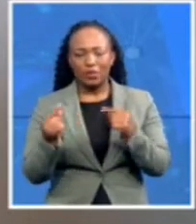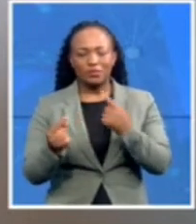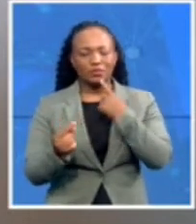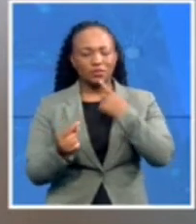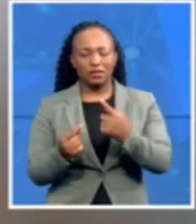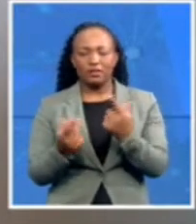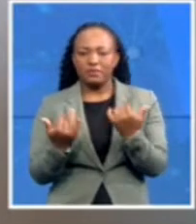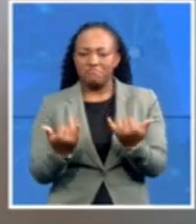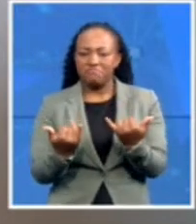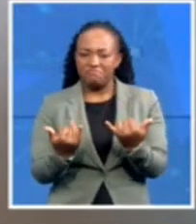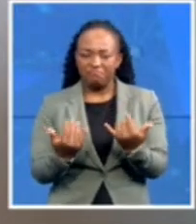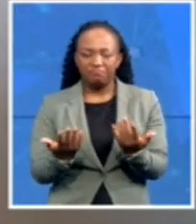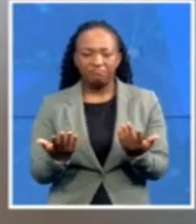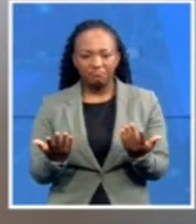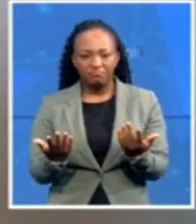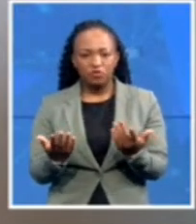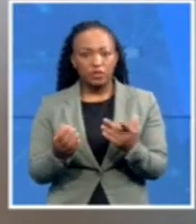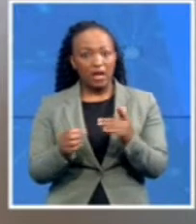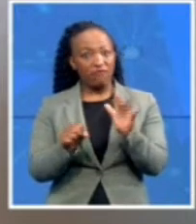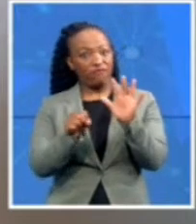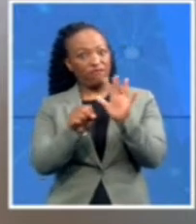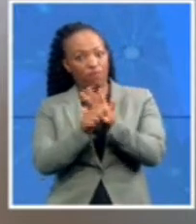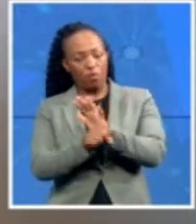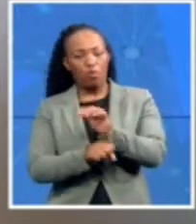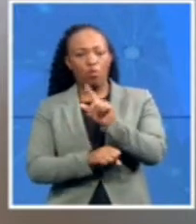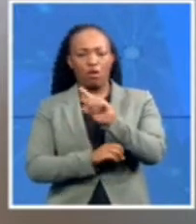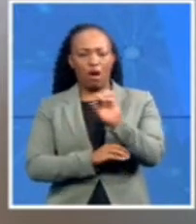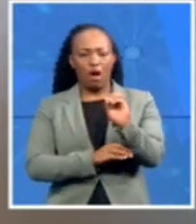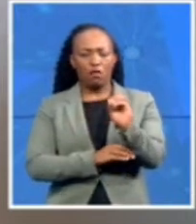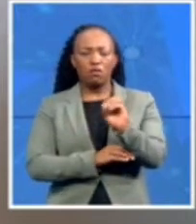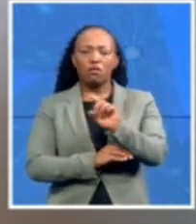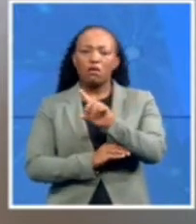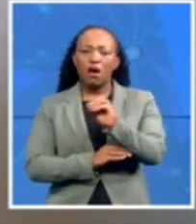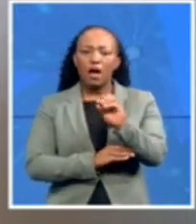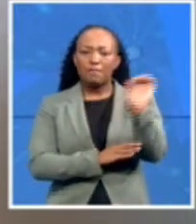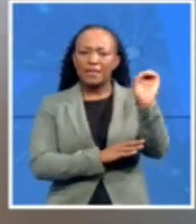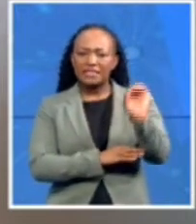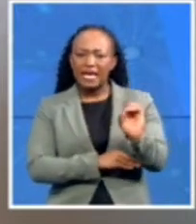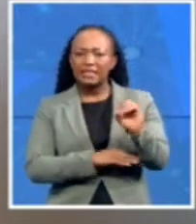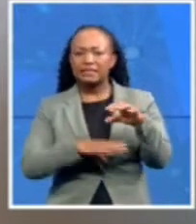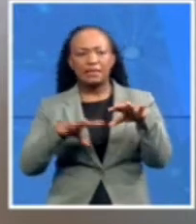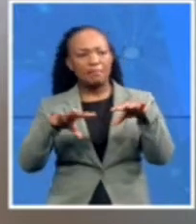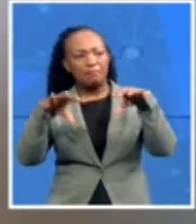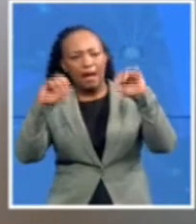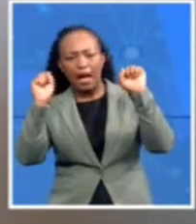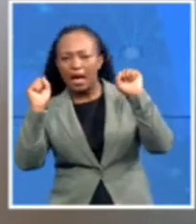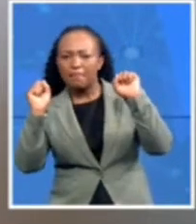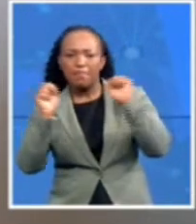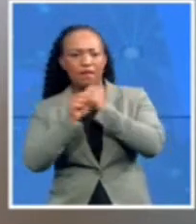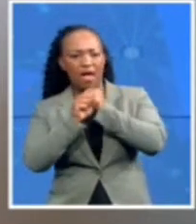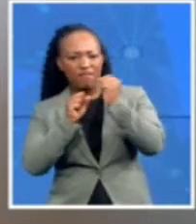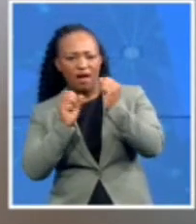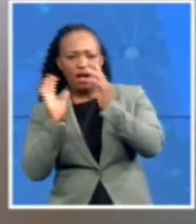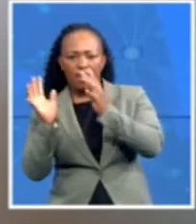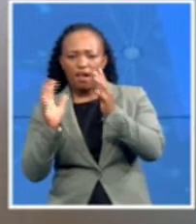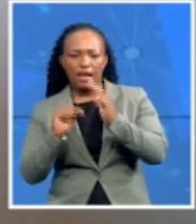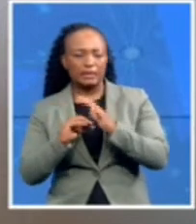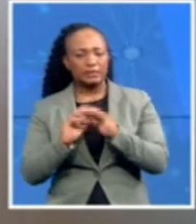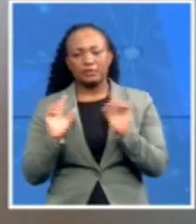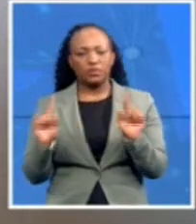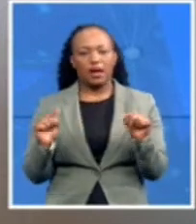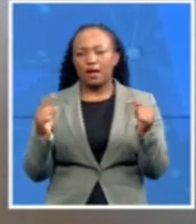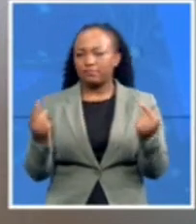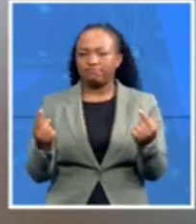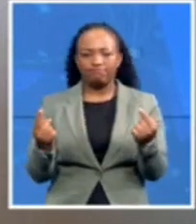100% bankable guarantee to the people of South Africa. So we can't do that. And that is why we